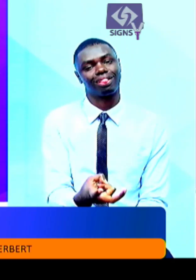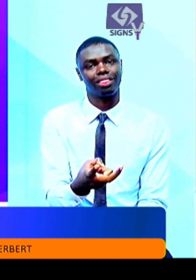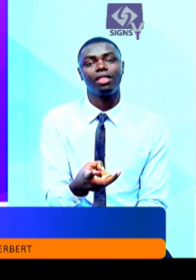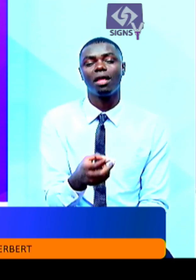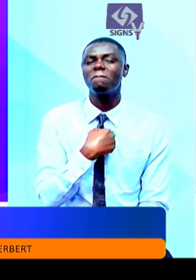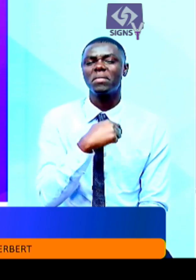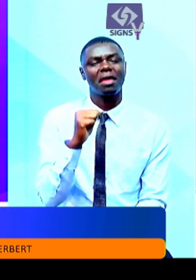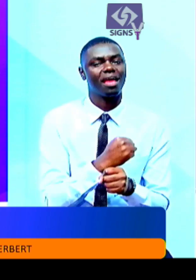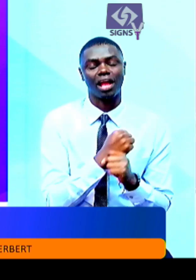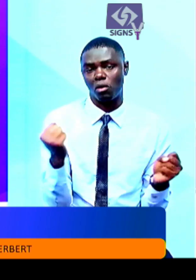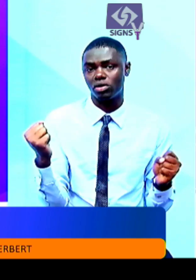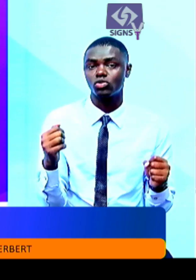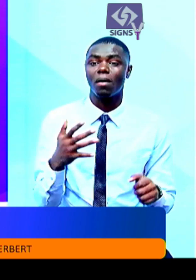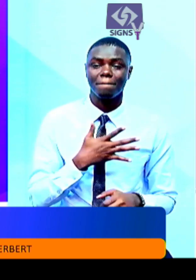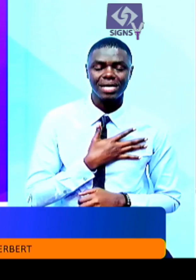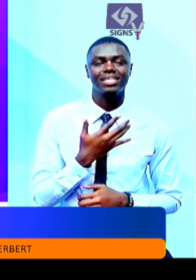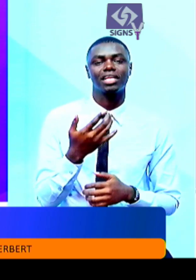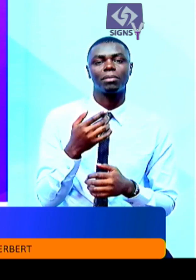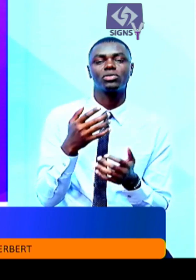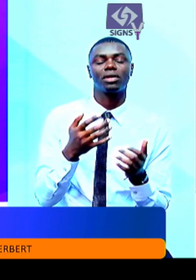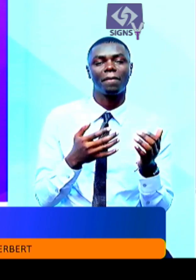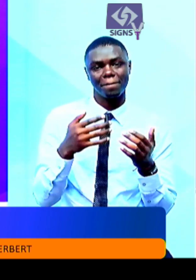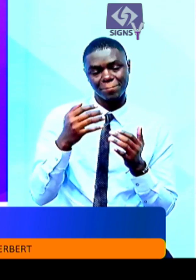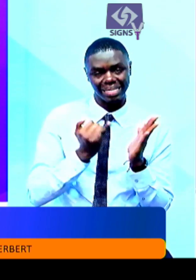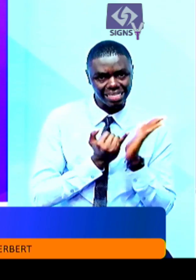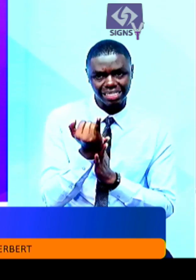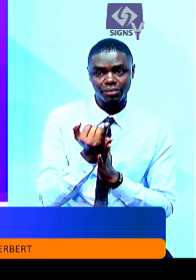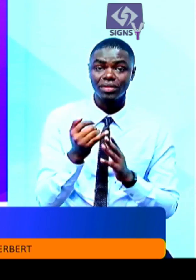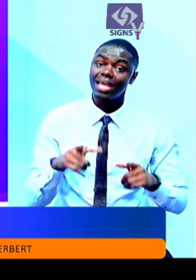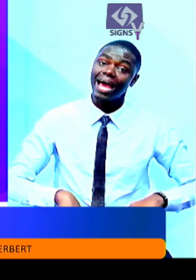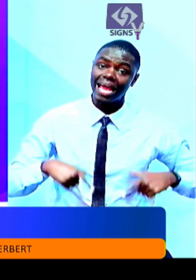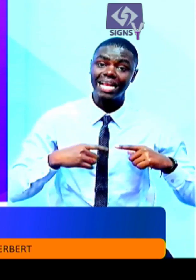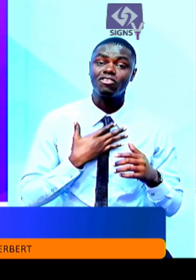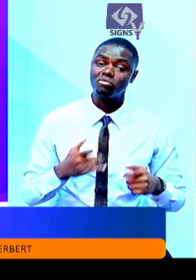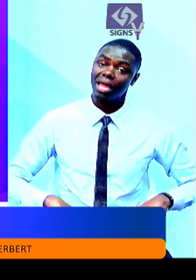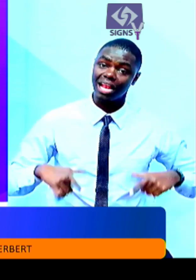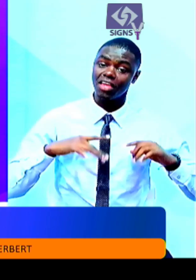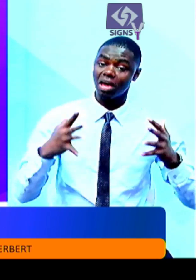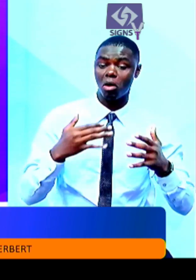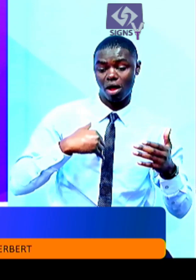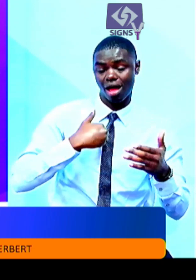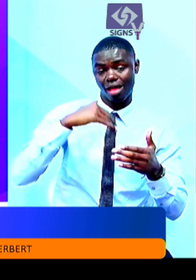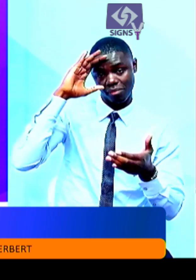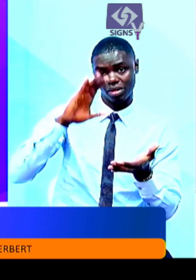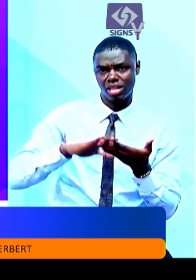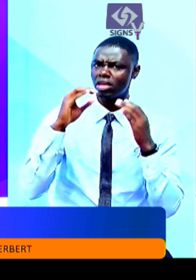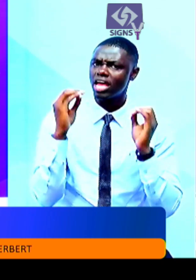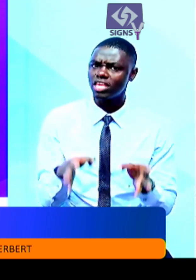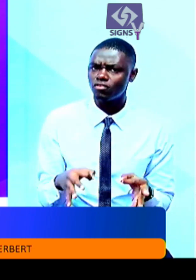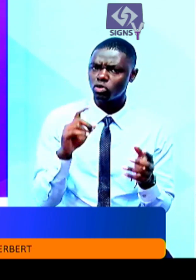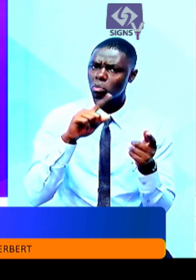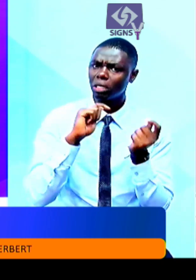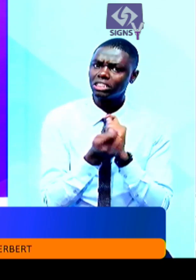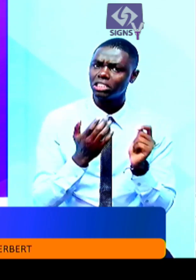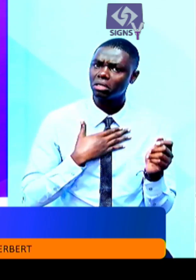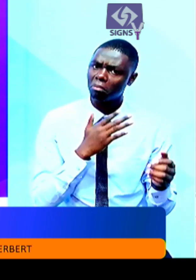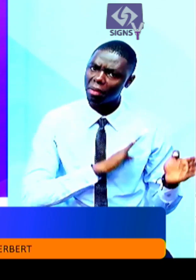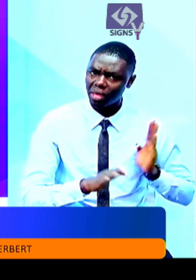Literally, for me, it's just about my belief. I believe, I live my life the way I believe. So if you have to change my